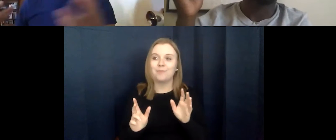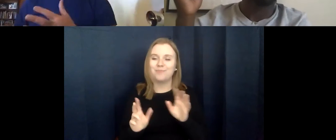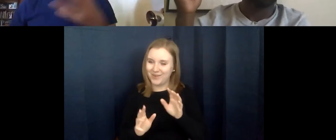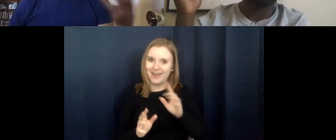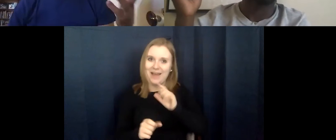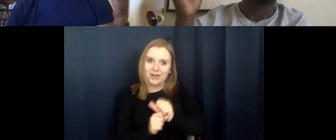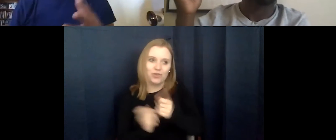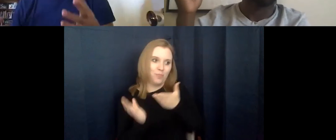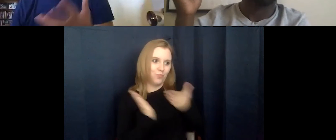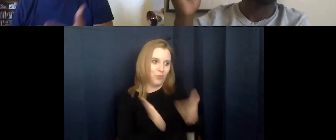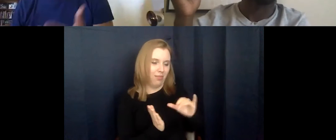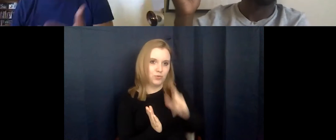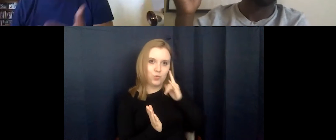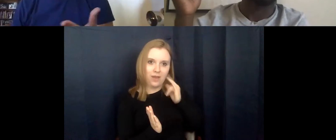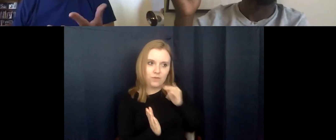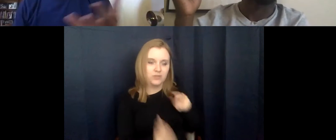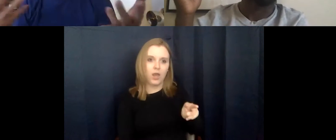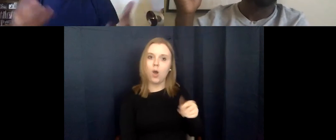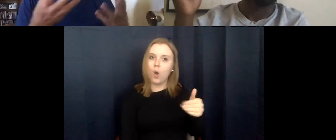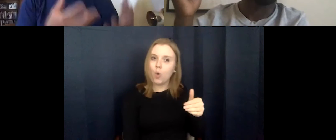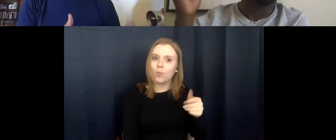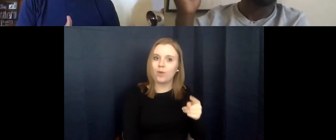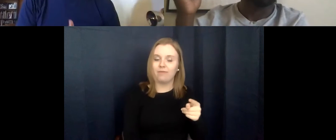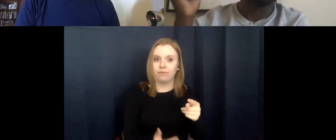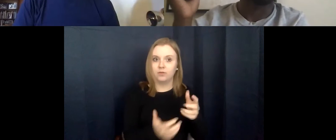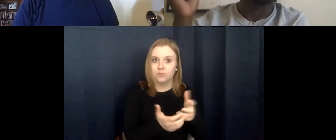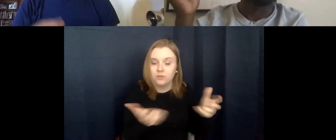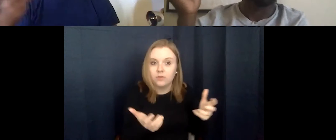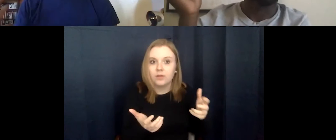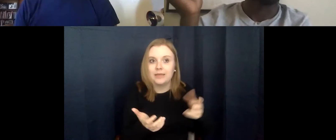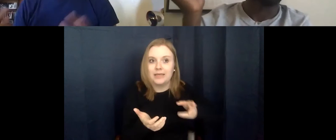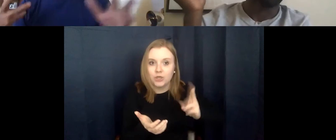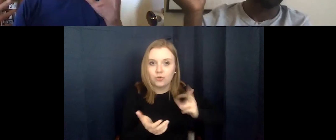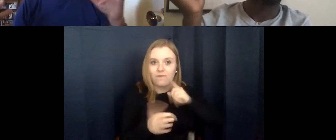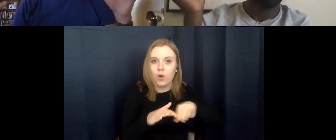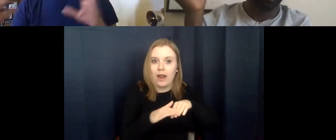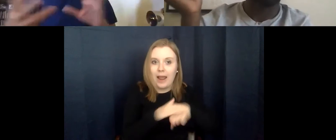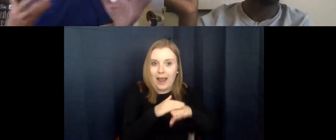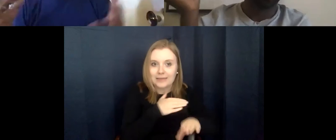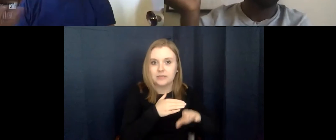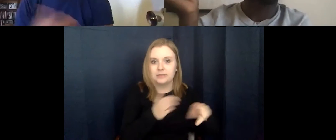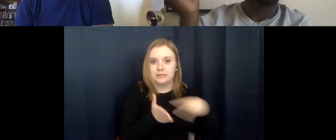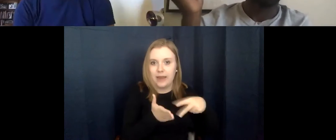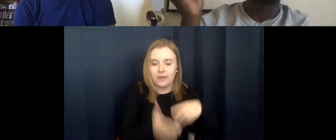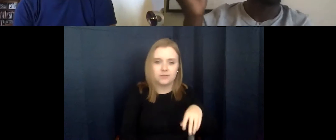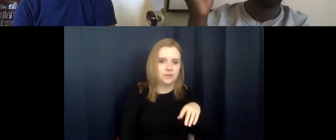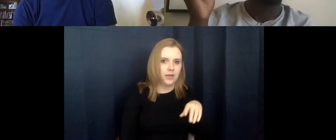oh, wait, but here there's a rich history of Access Dance and Eric Cooper. There's a number of artists